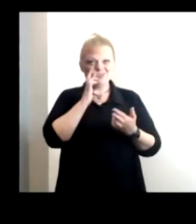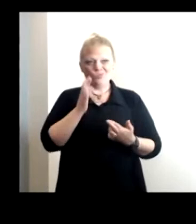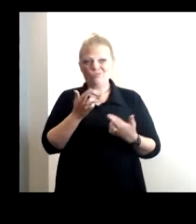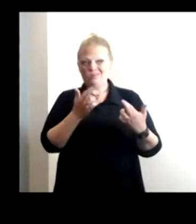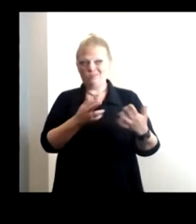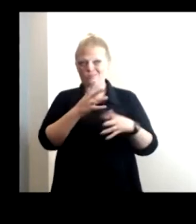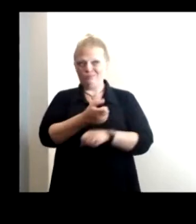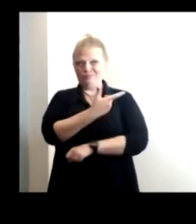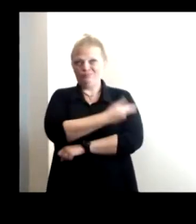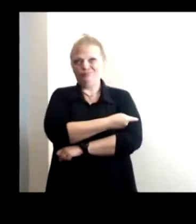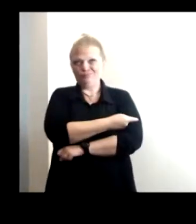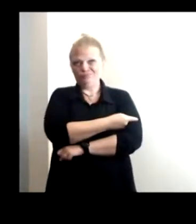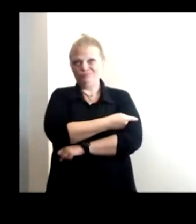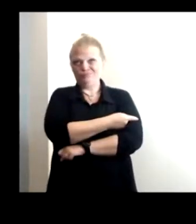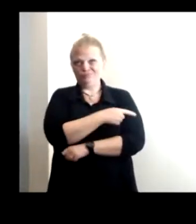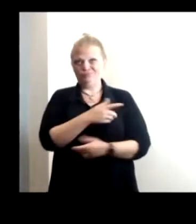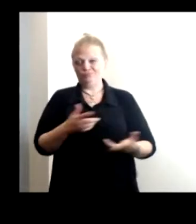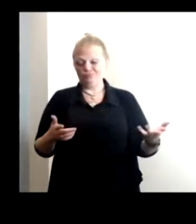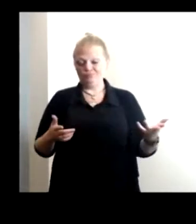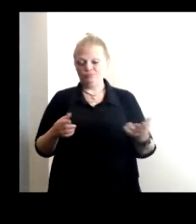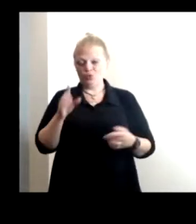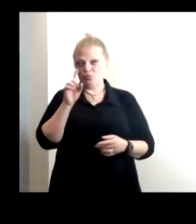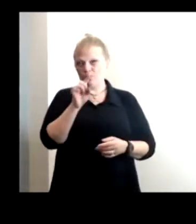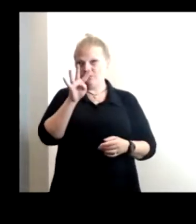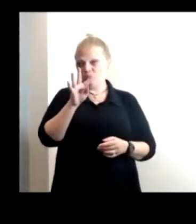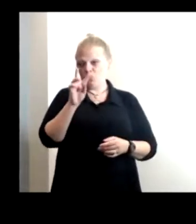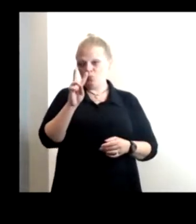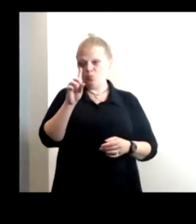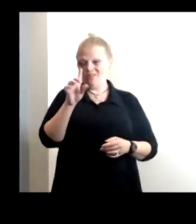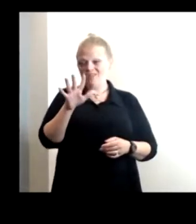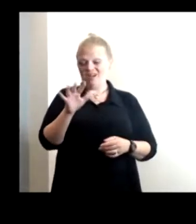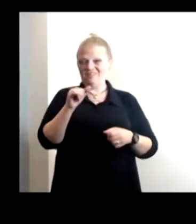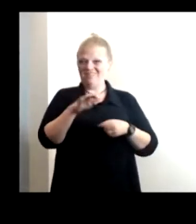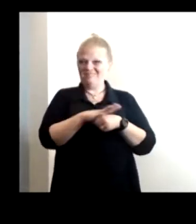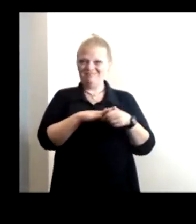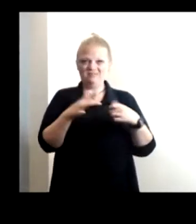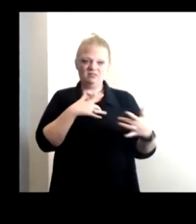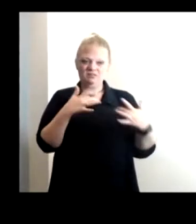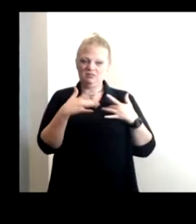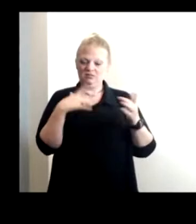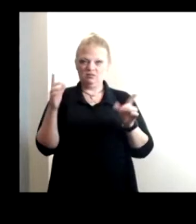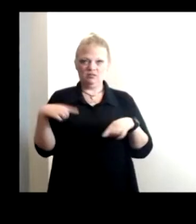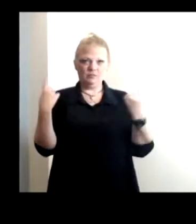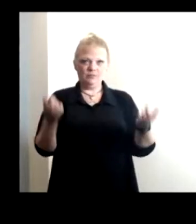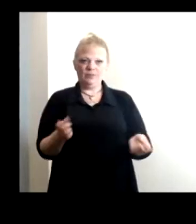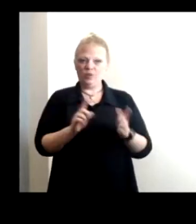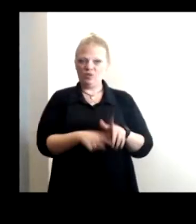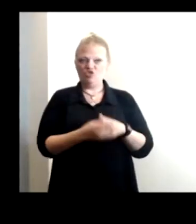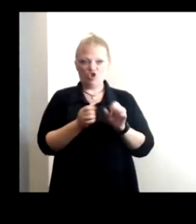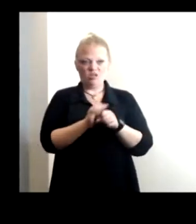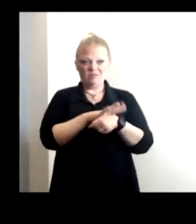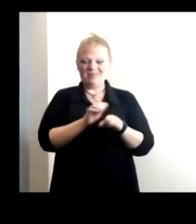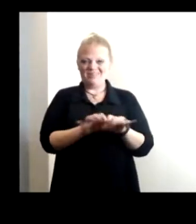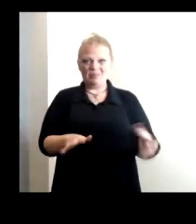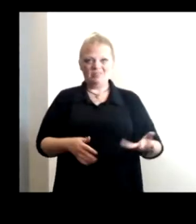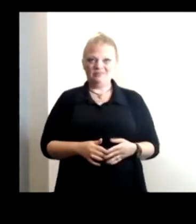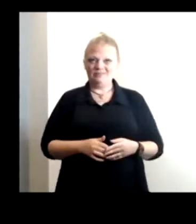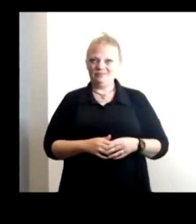they get vaccinated. So 14215 has been an area of concern since we started the pandemic. It